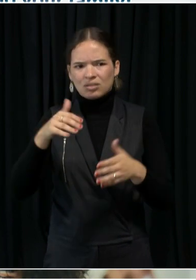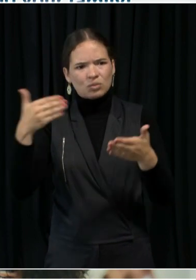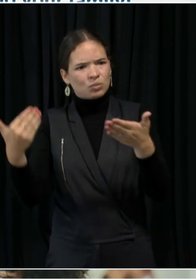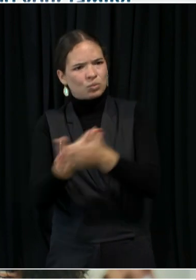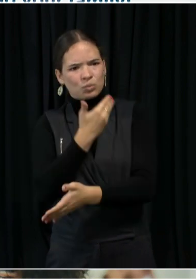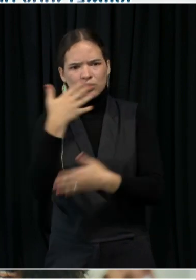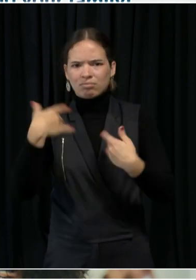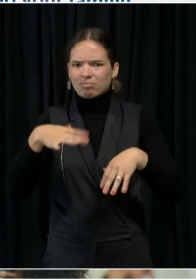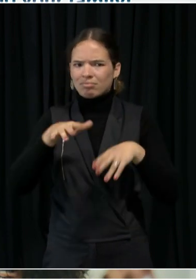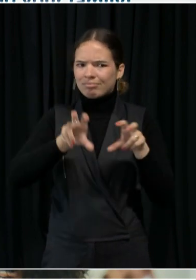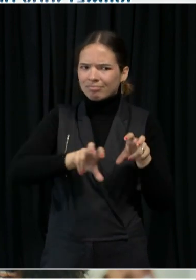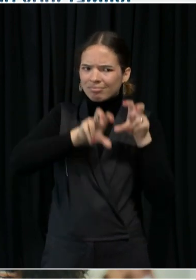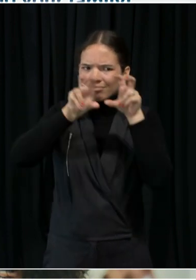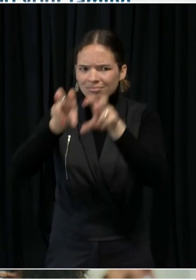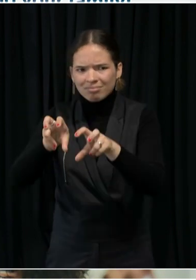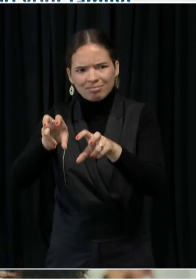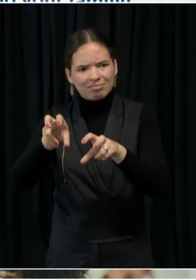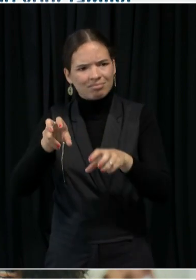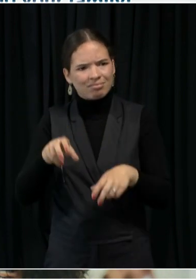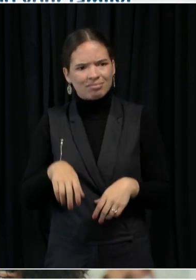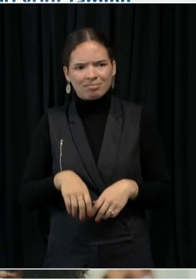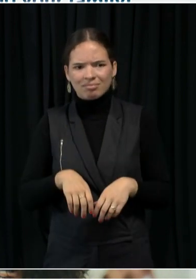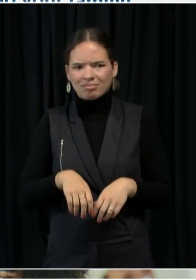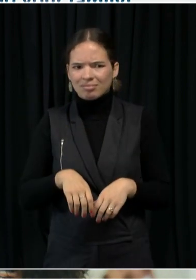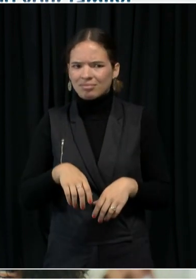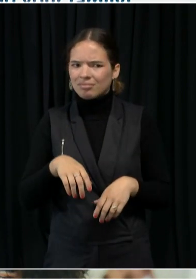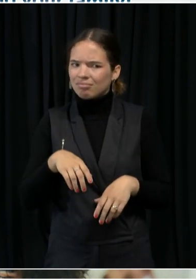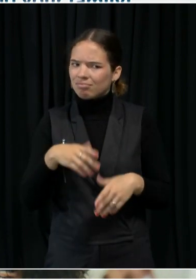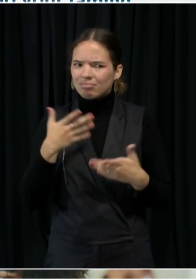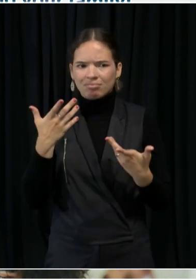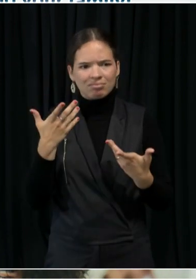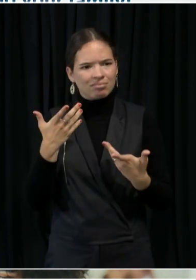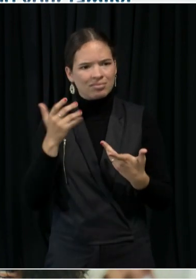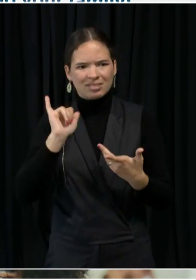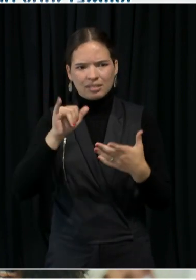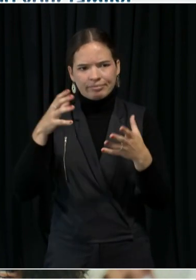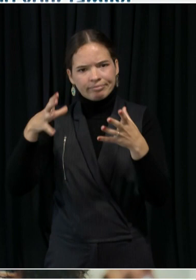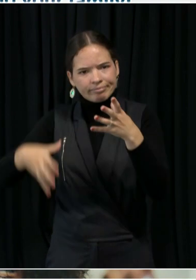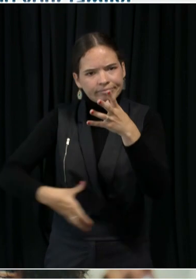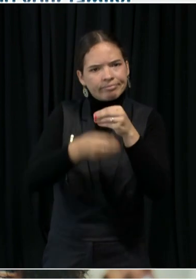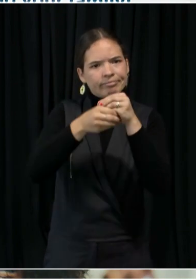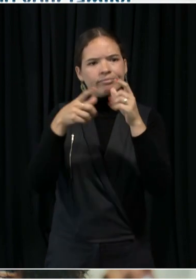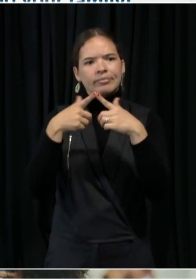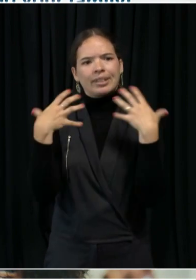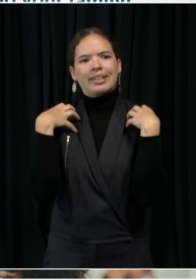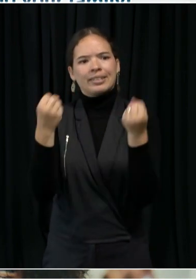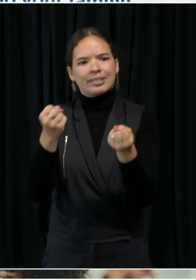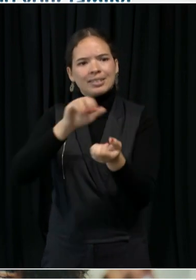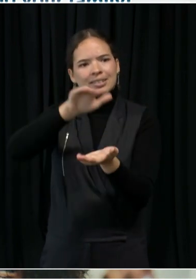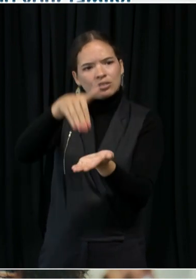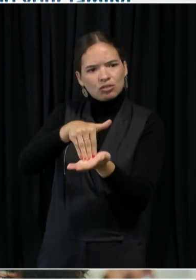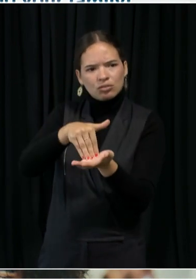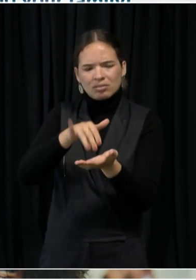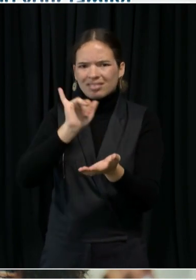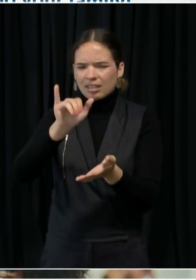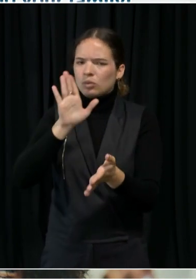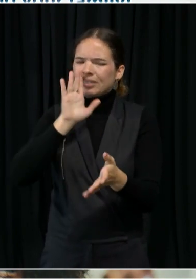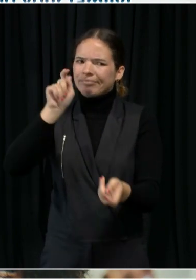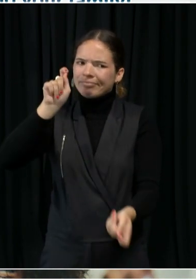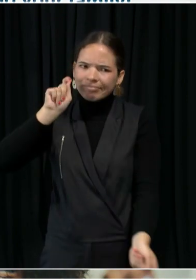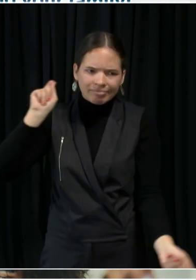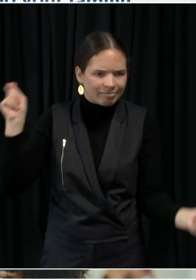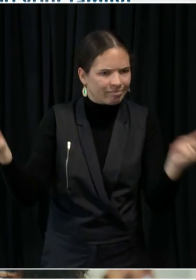of high-quality providers and clinics, will change the trajectory of the health outcomes for residents in Wards 7 and